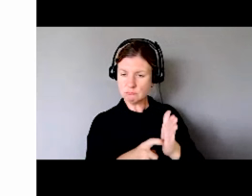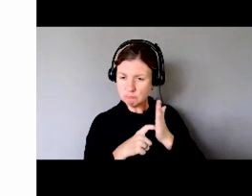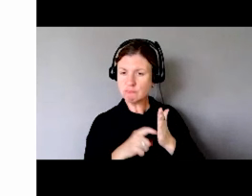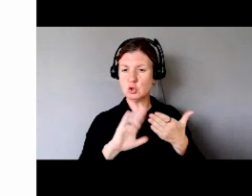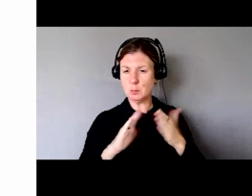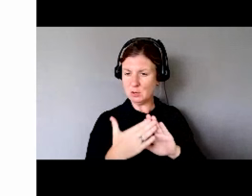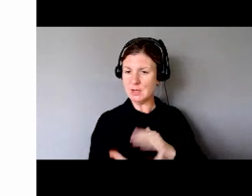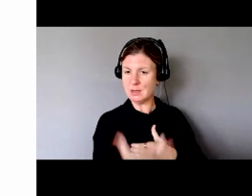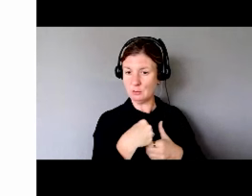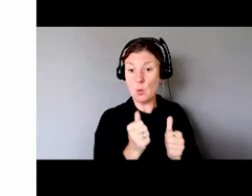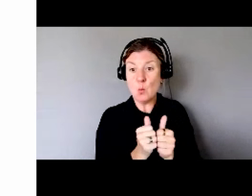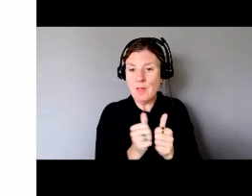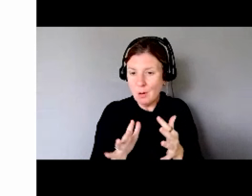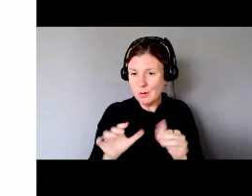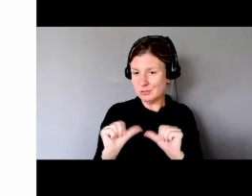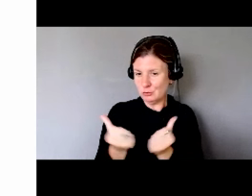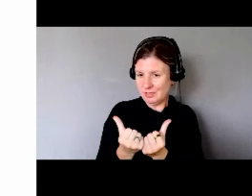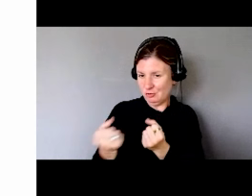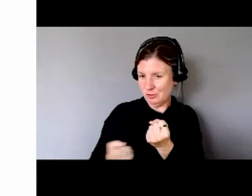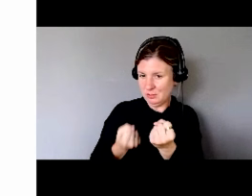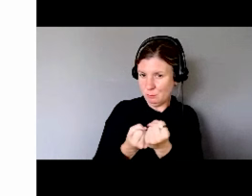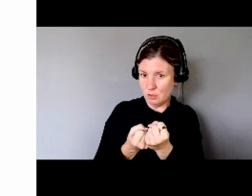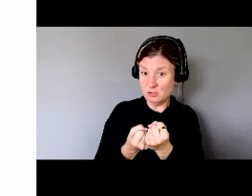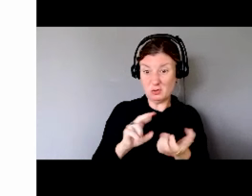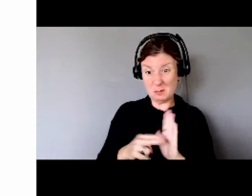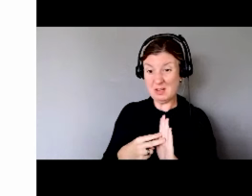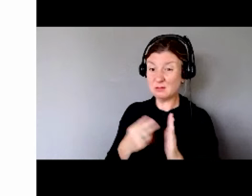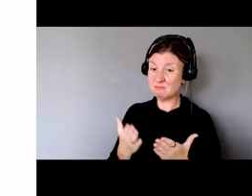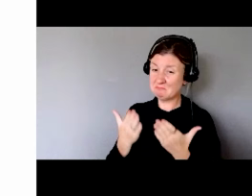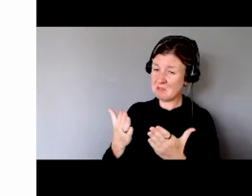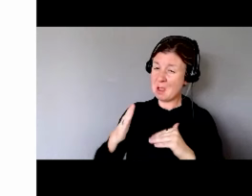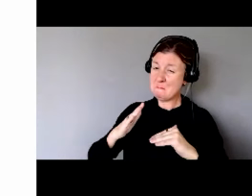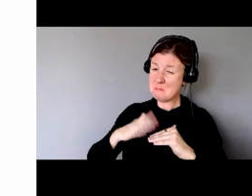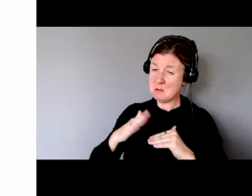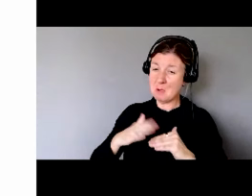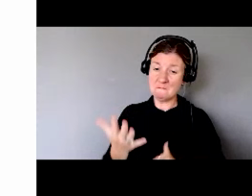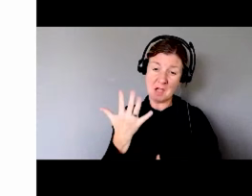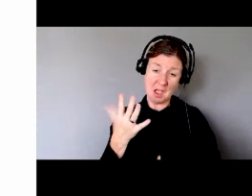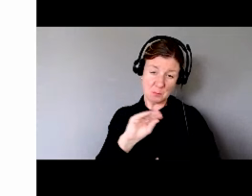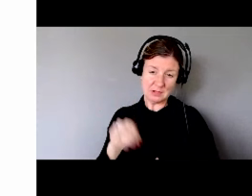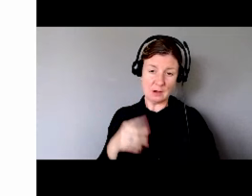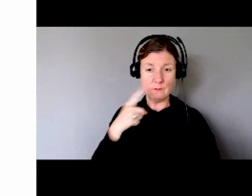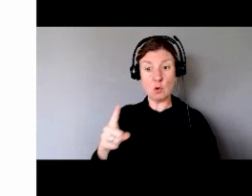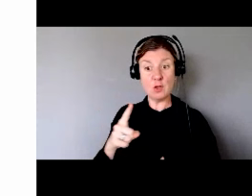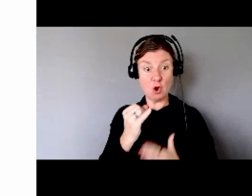of an association, so CADA recommends a minimum 5% for artist-led community engagement,